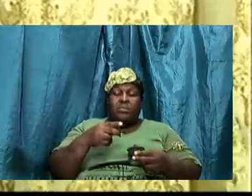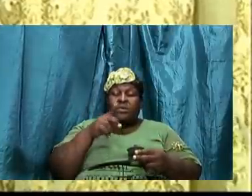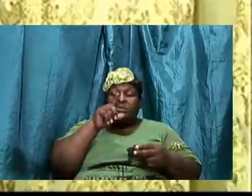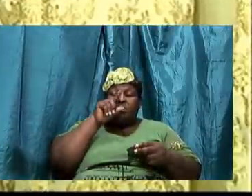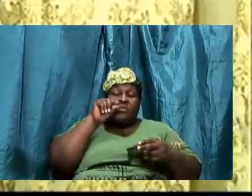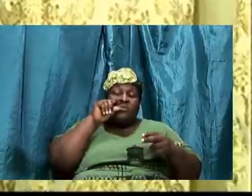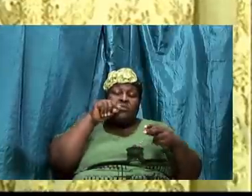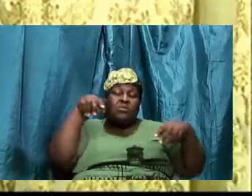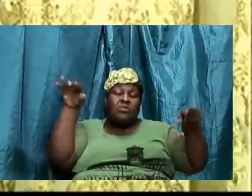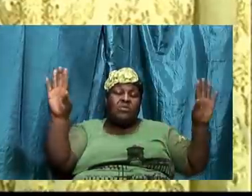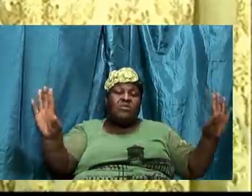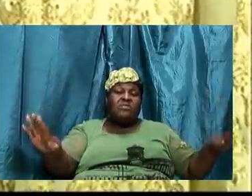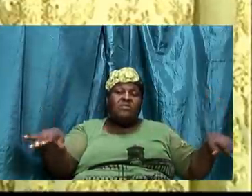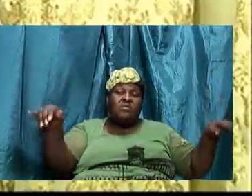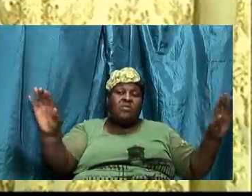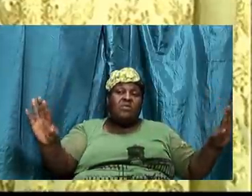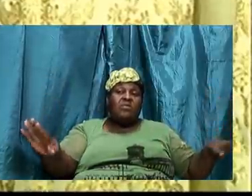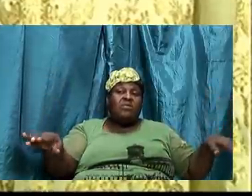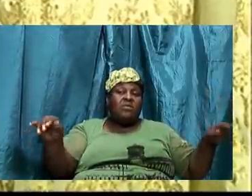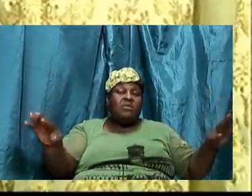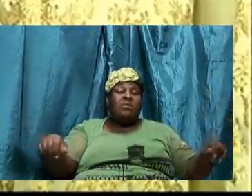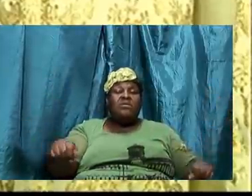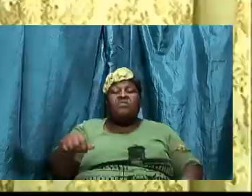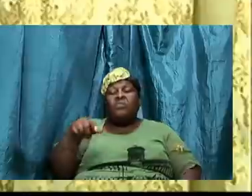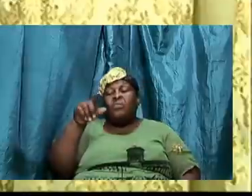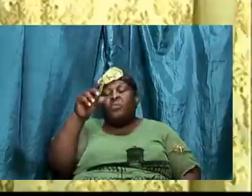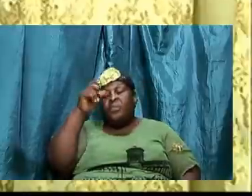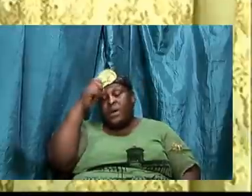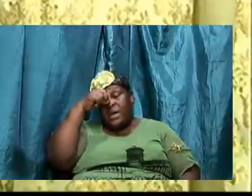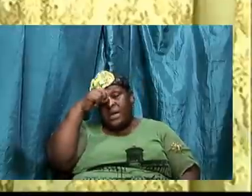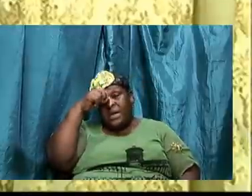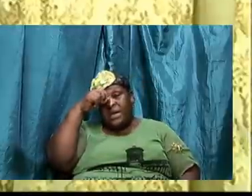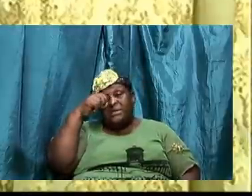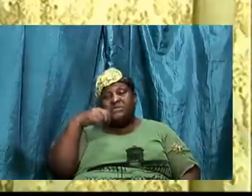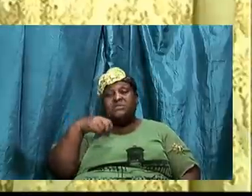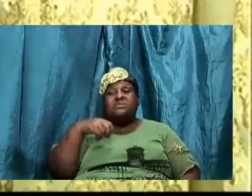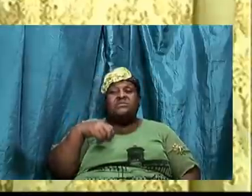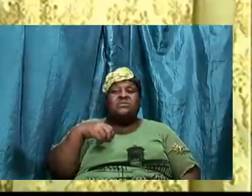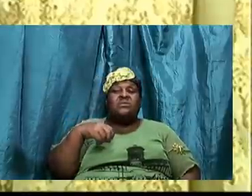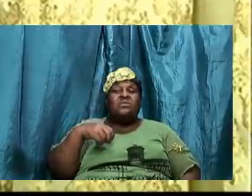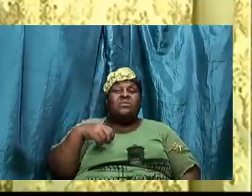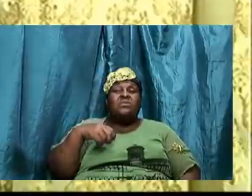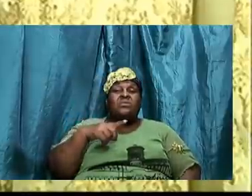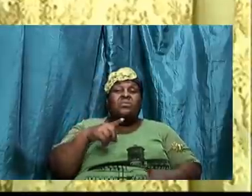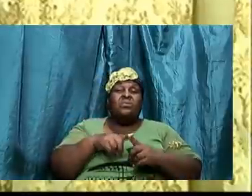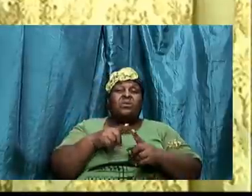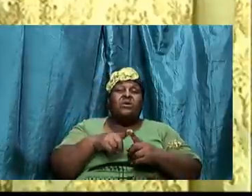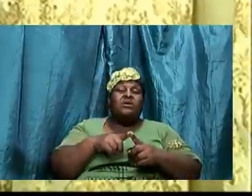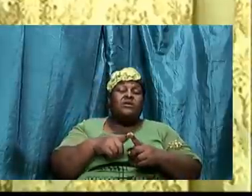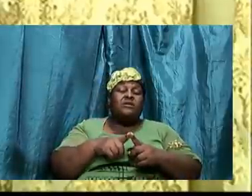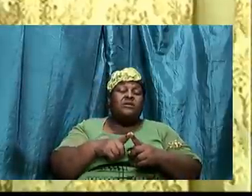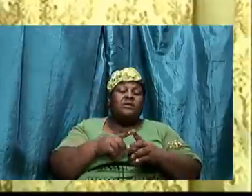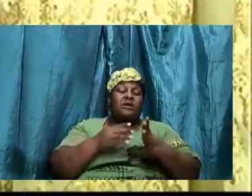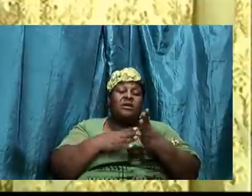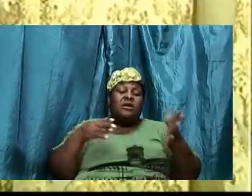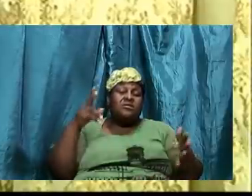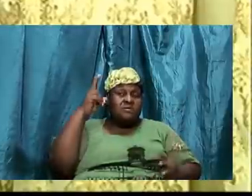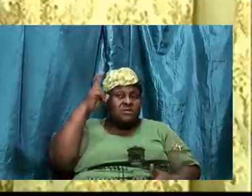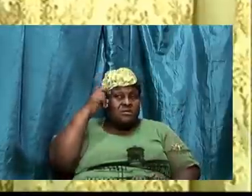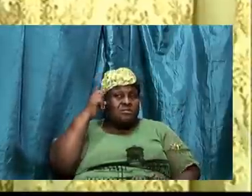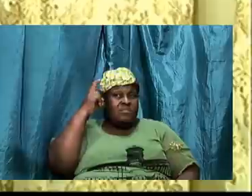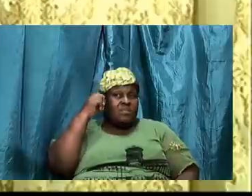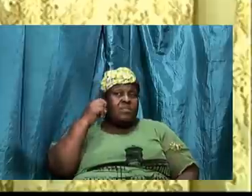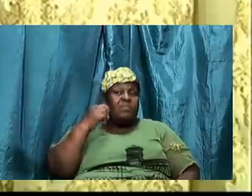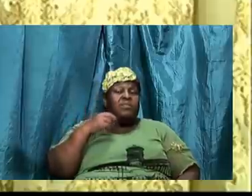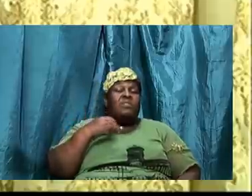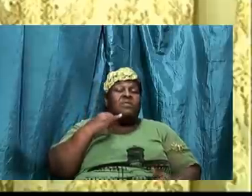We have to be wise when we're dealing with this adversary. We have to know this adversary that we are up against. And